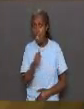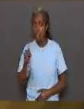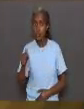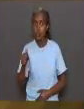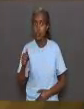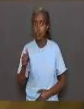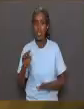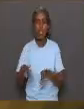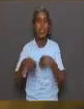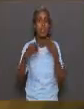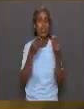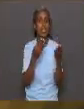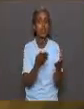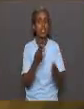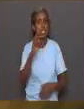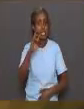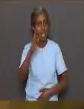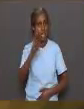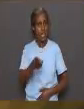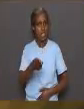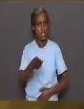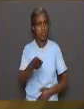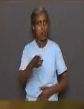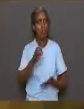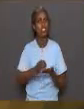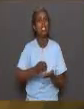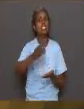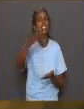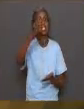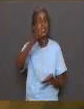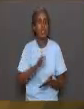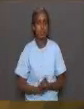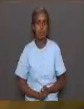altitude given as h of the cylinder.